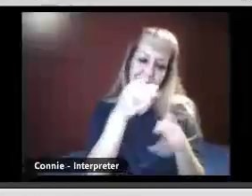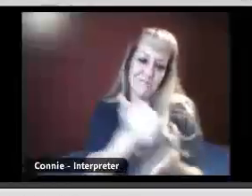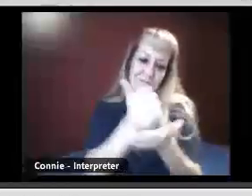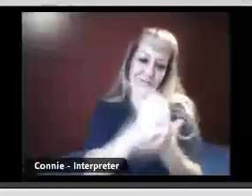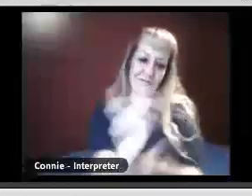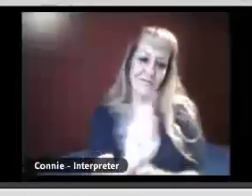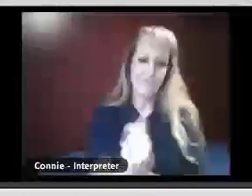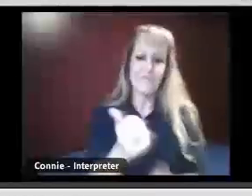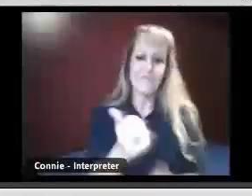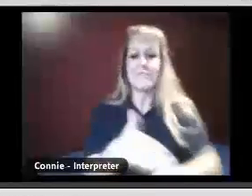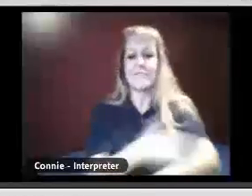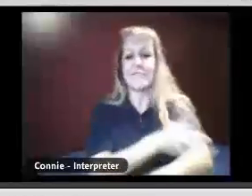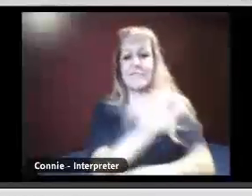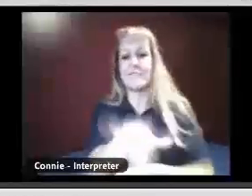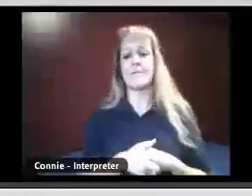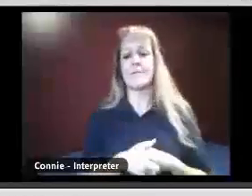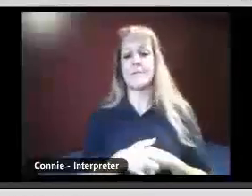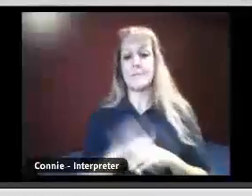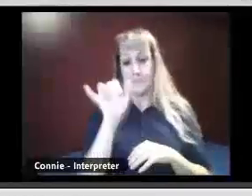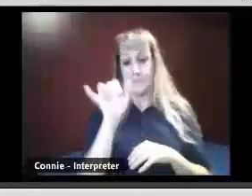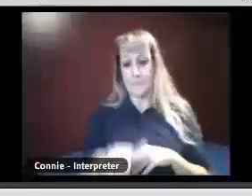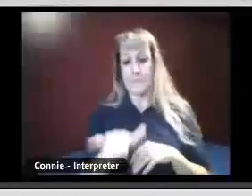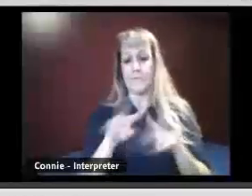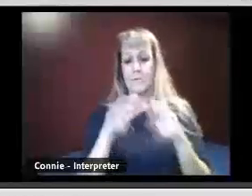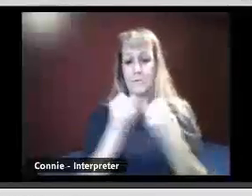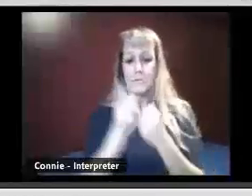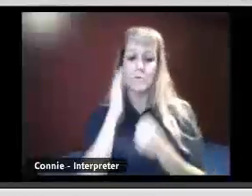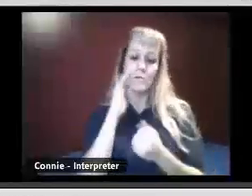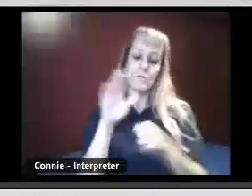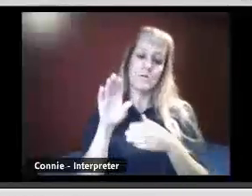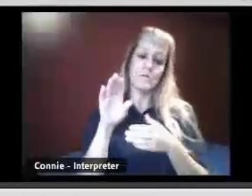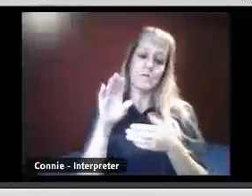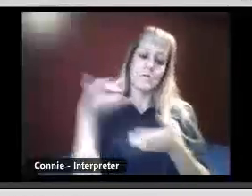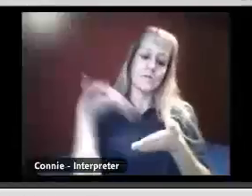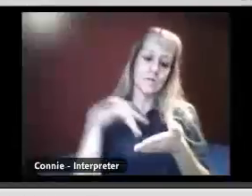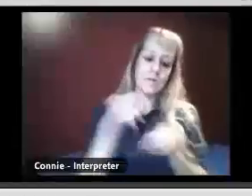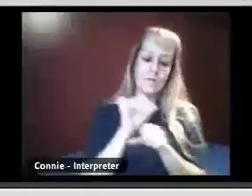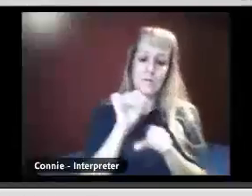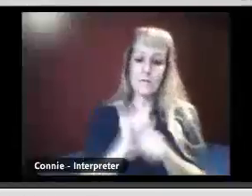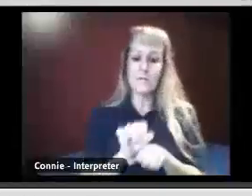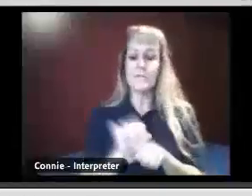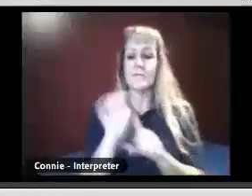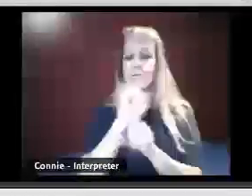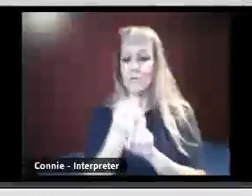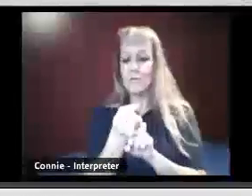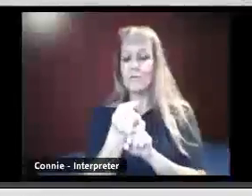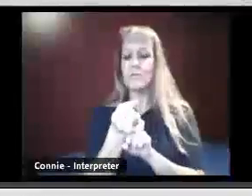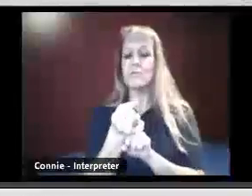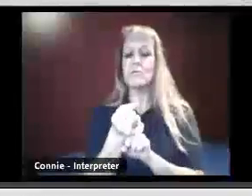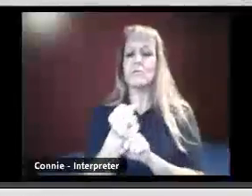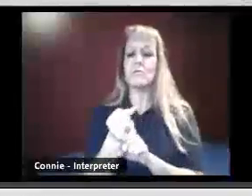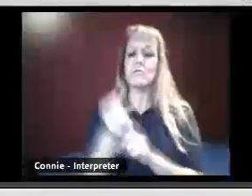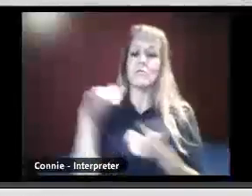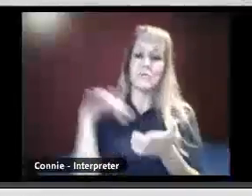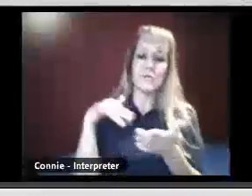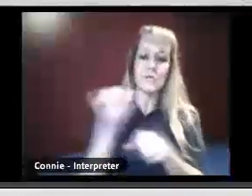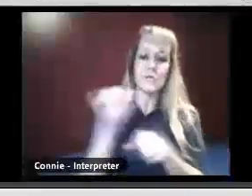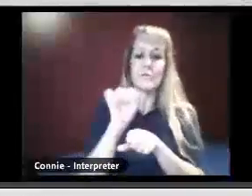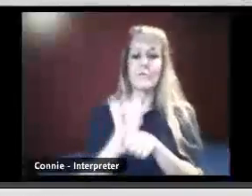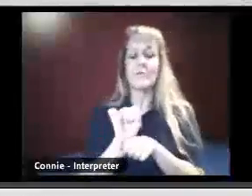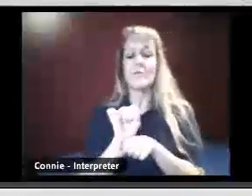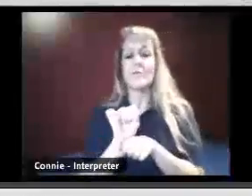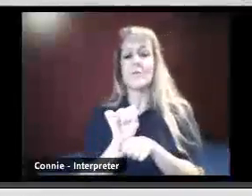that session, we will be doing a lot of case study work, situational work, and I also think it'd be very good for you to have